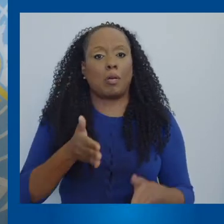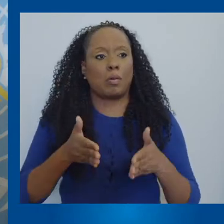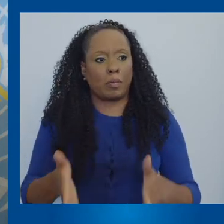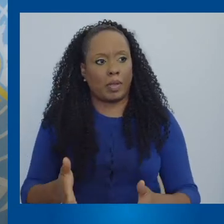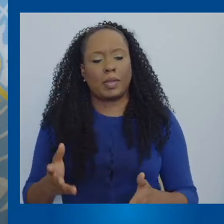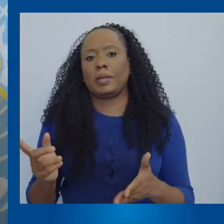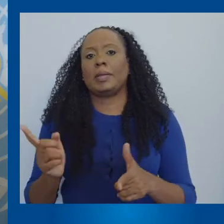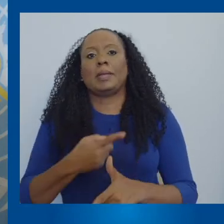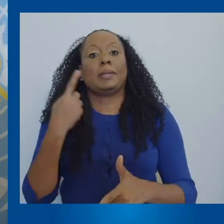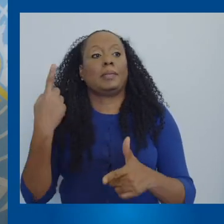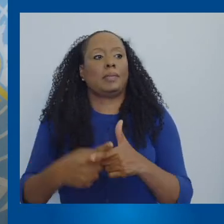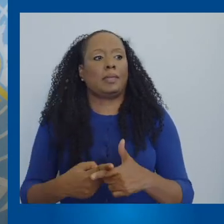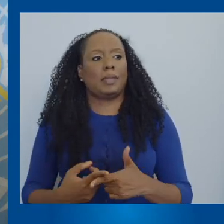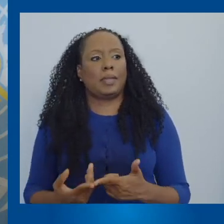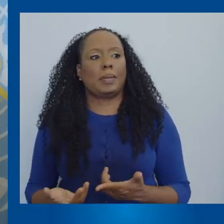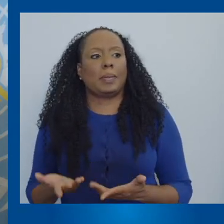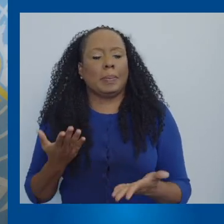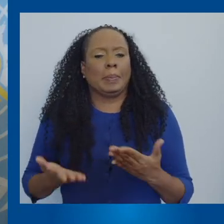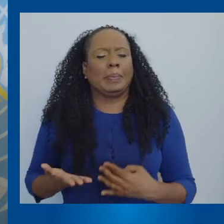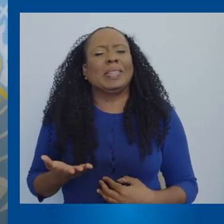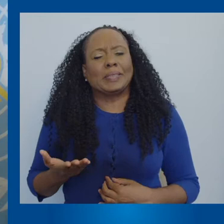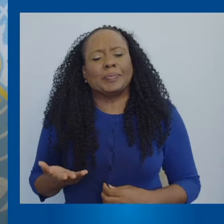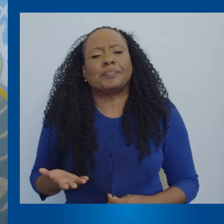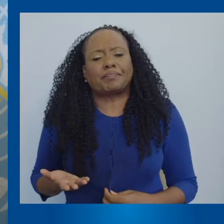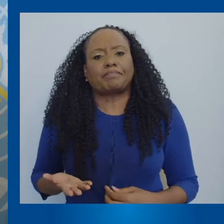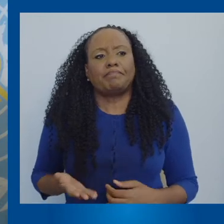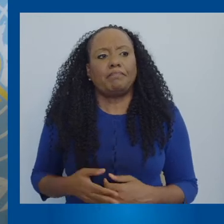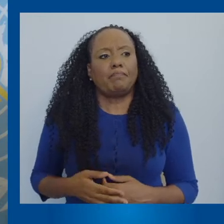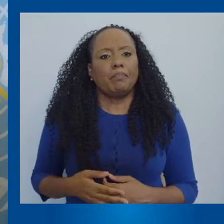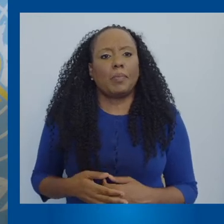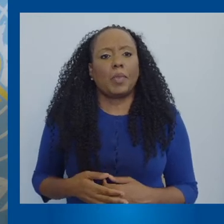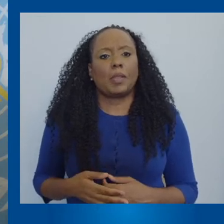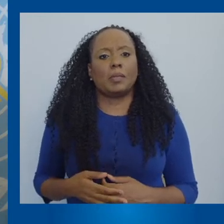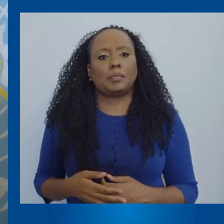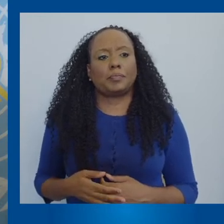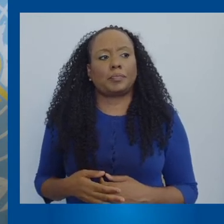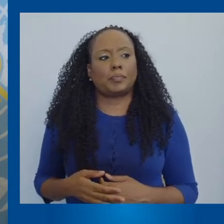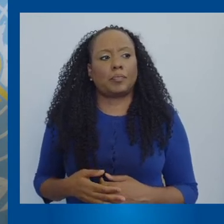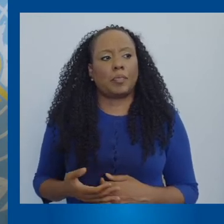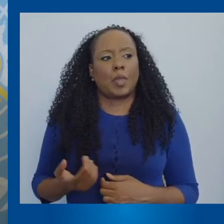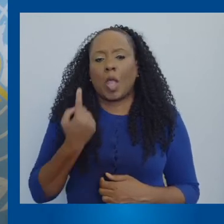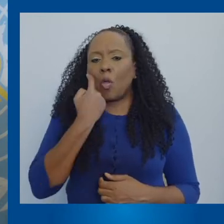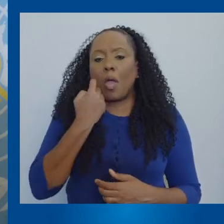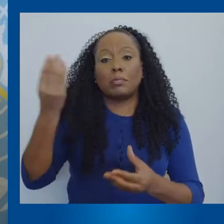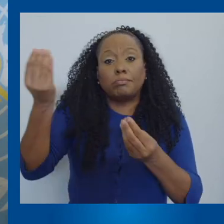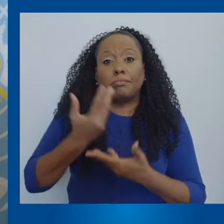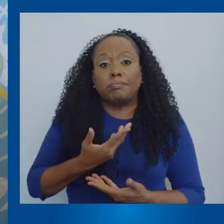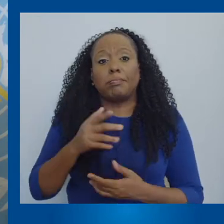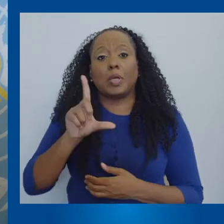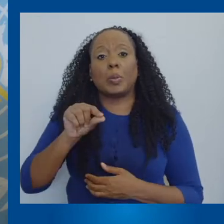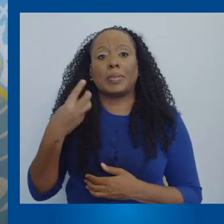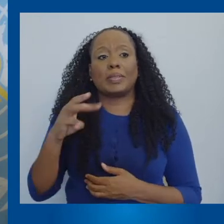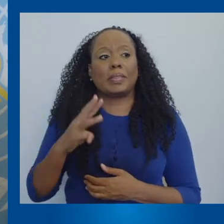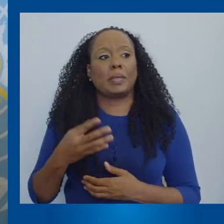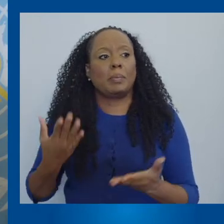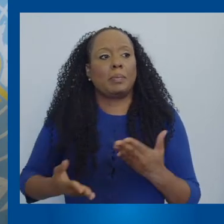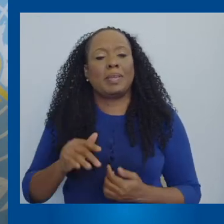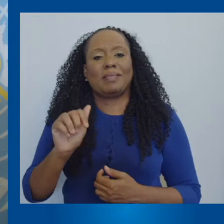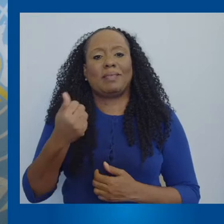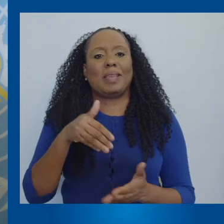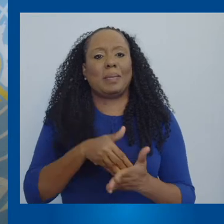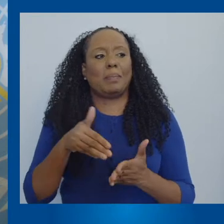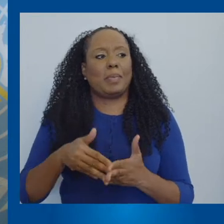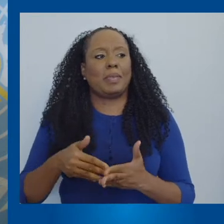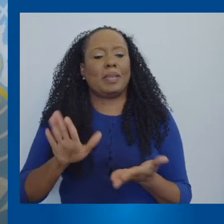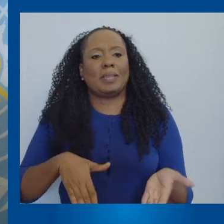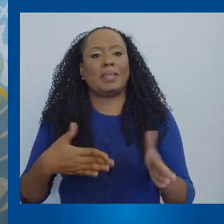at least, and I say at least here because this is based on the latest published data from 2016, 10 million deaths per